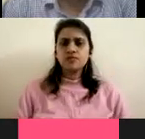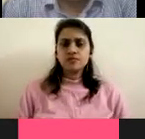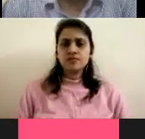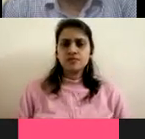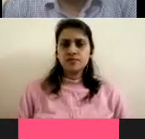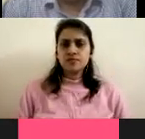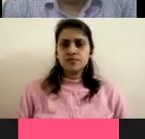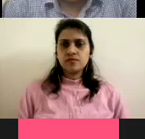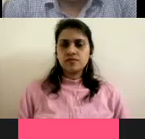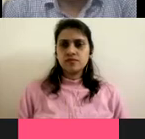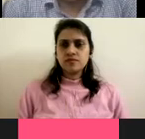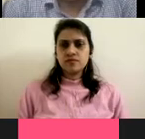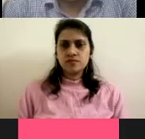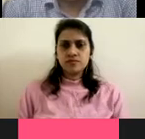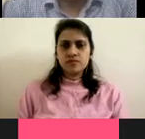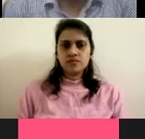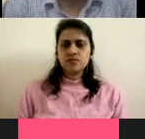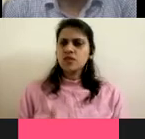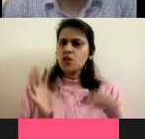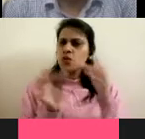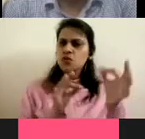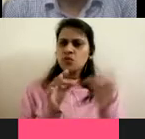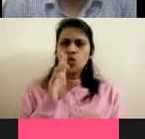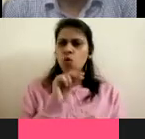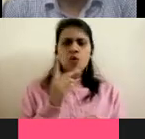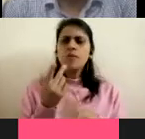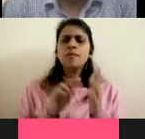Suraj says no. Can you explain, Suraj?